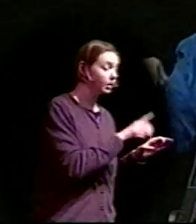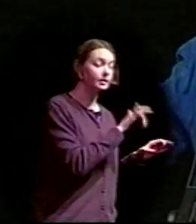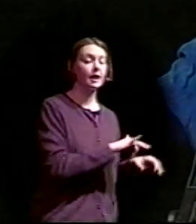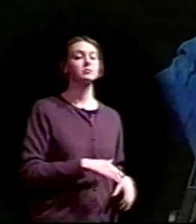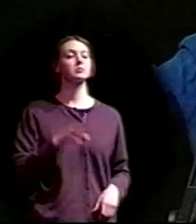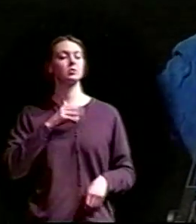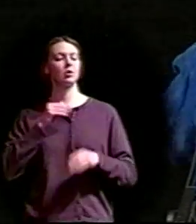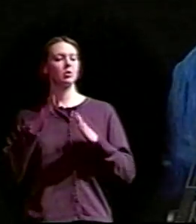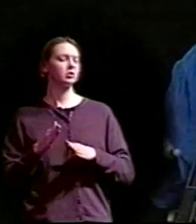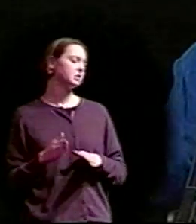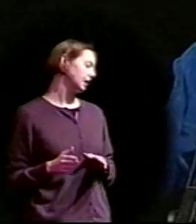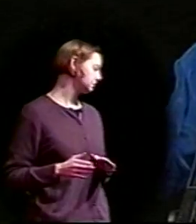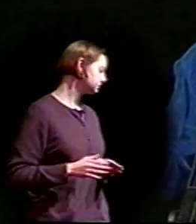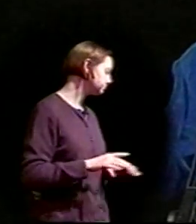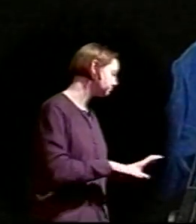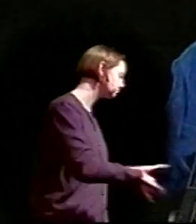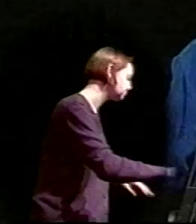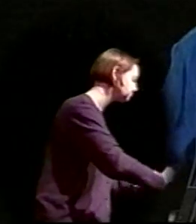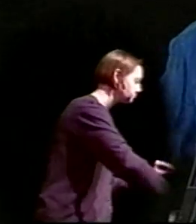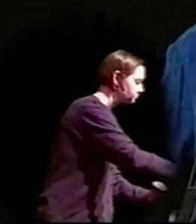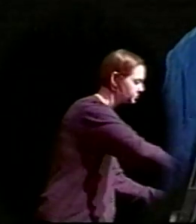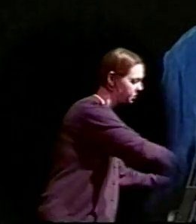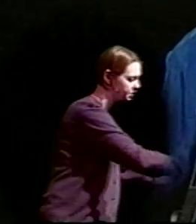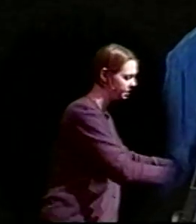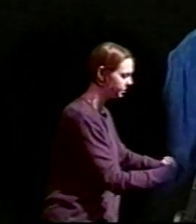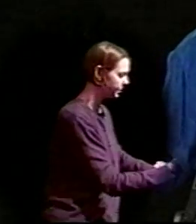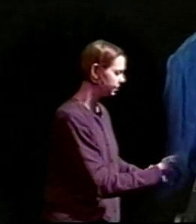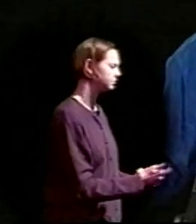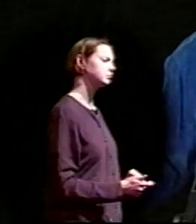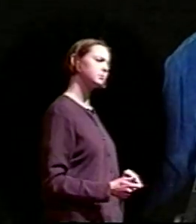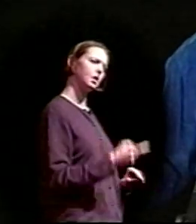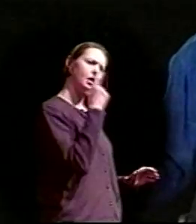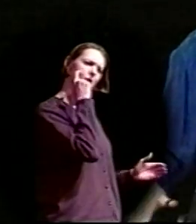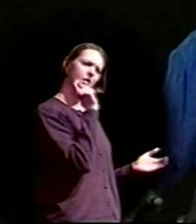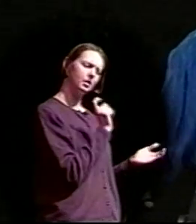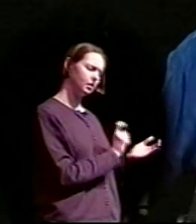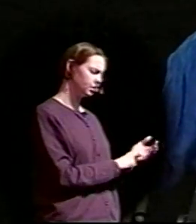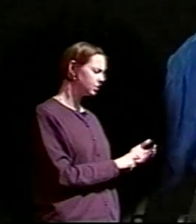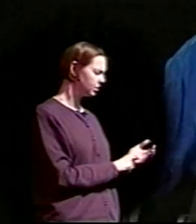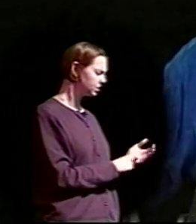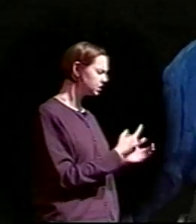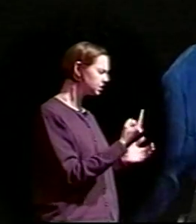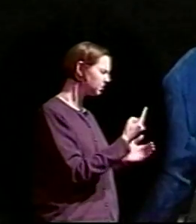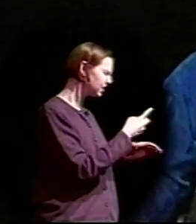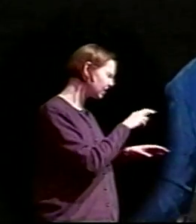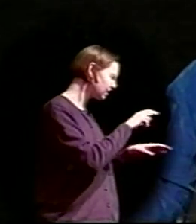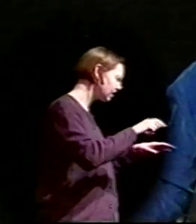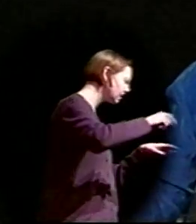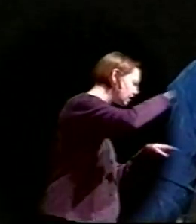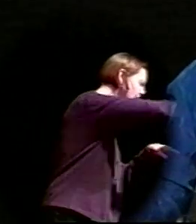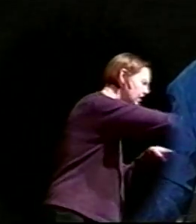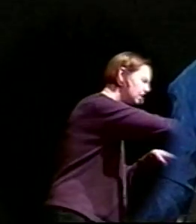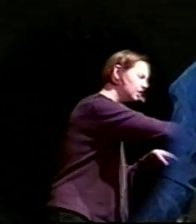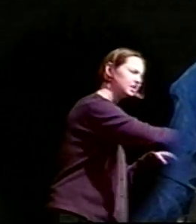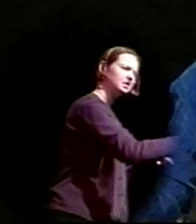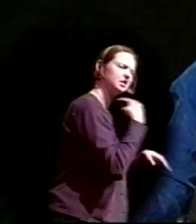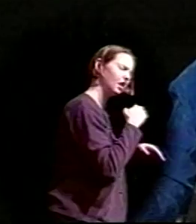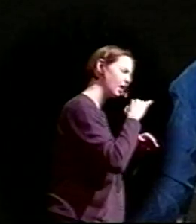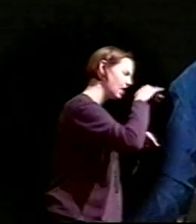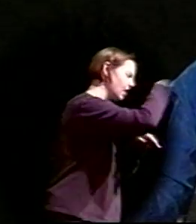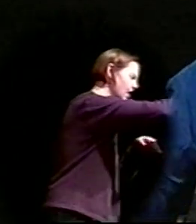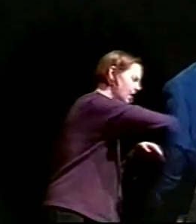the case to straighten out a few of the things. And as he did, he noticed that something had fallen down behind a cap on the very bottom